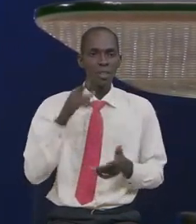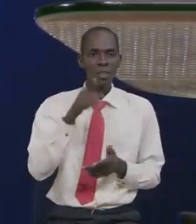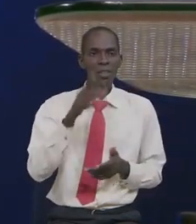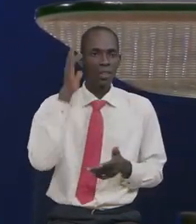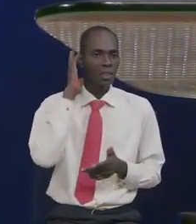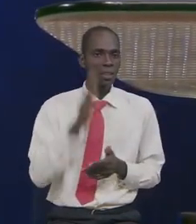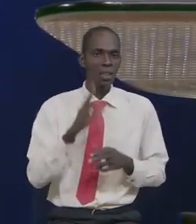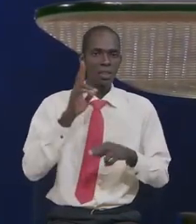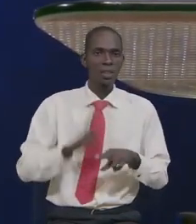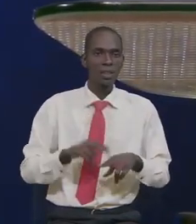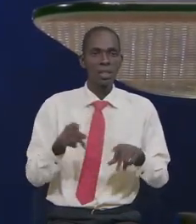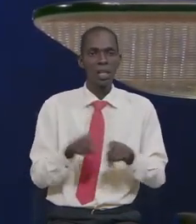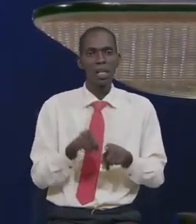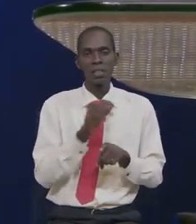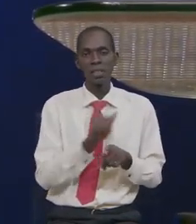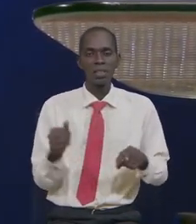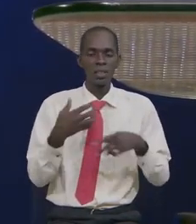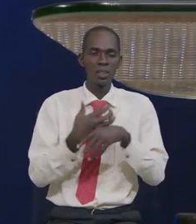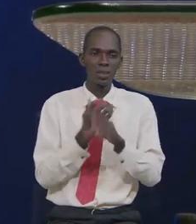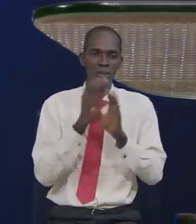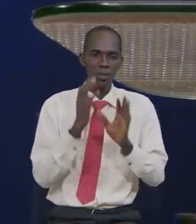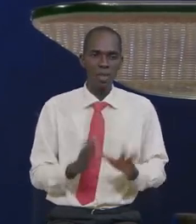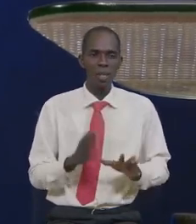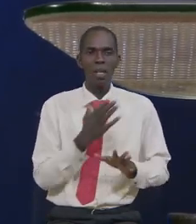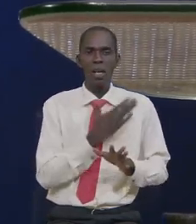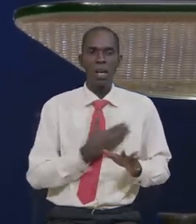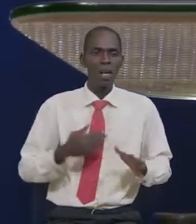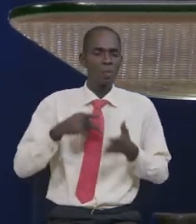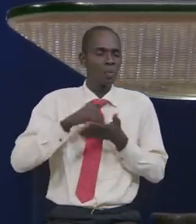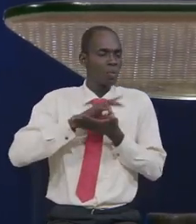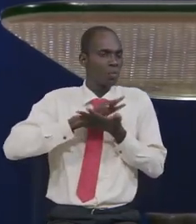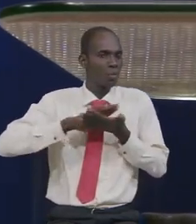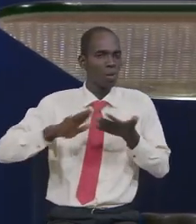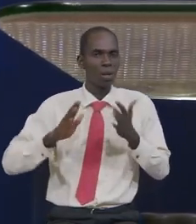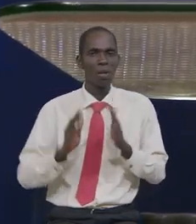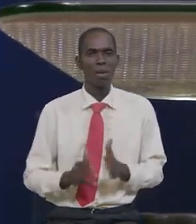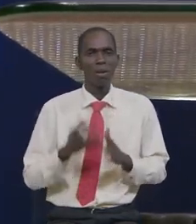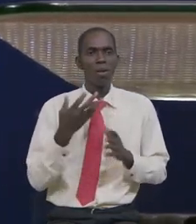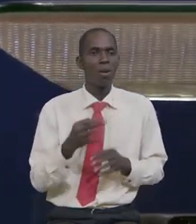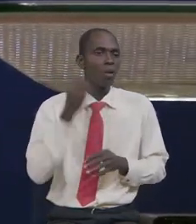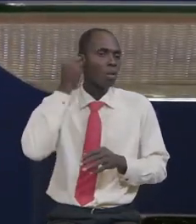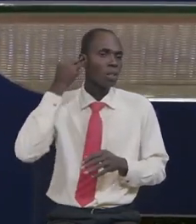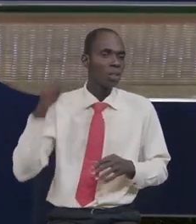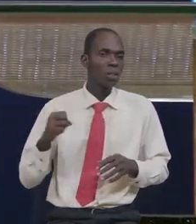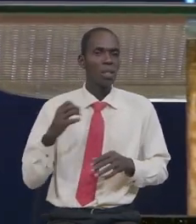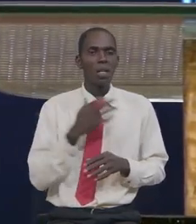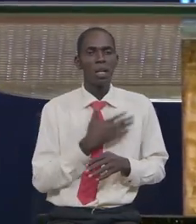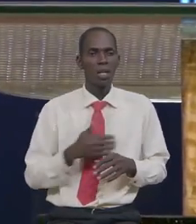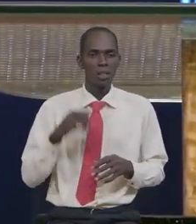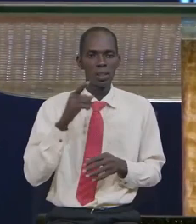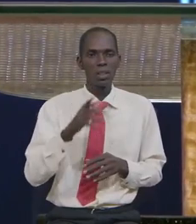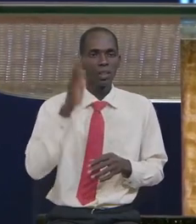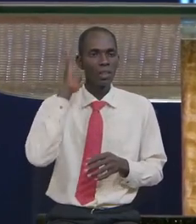a refiner and purifier of silver, and he